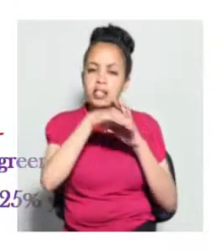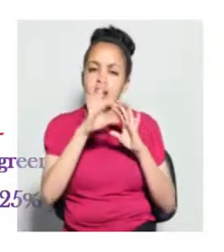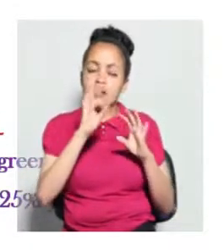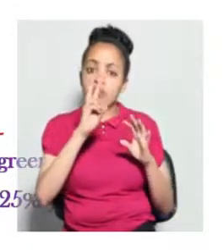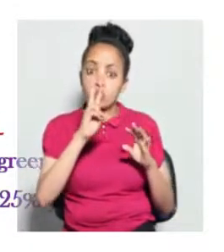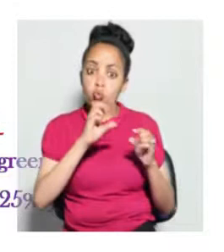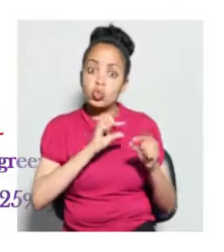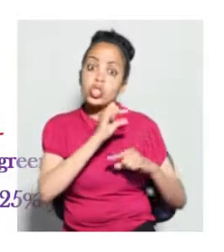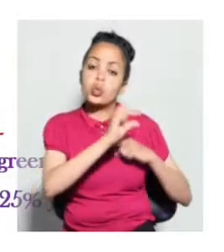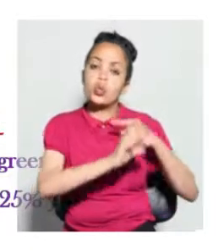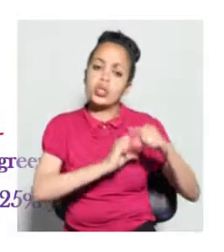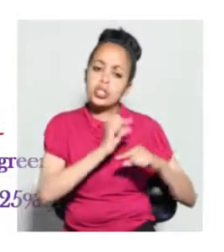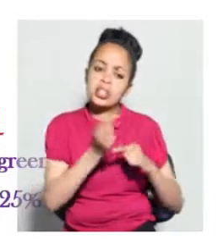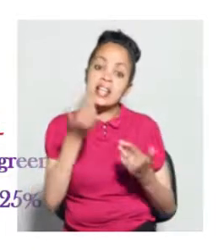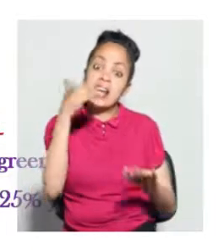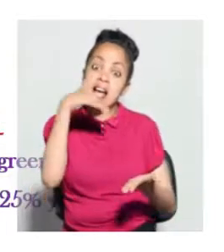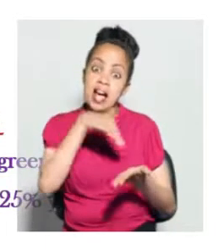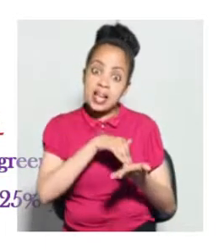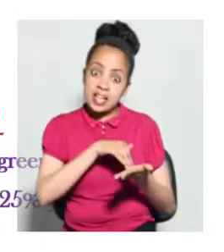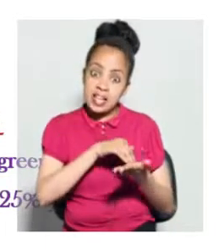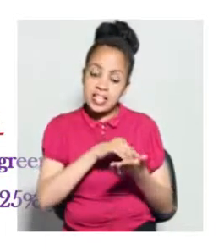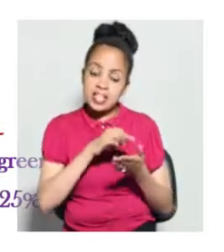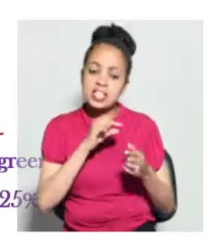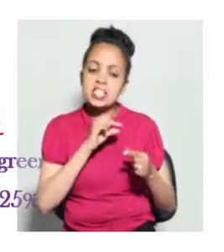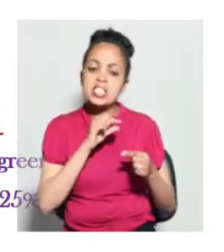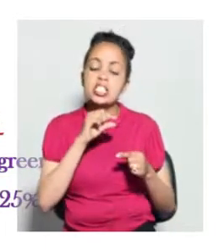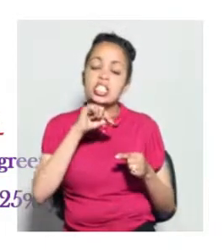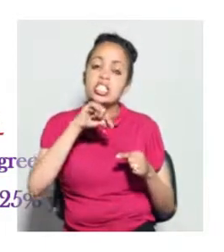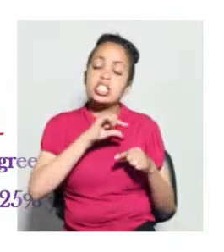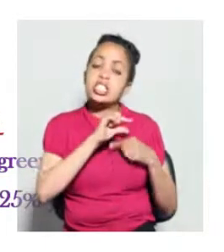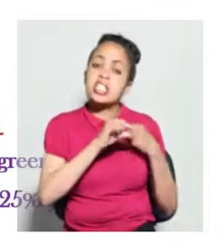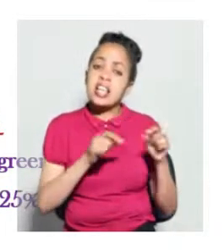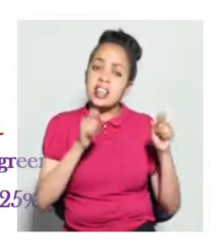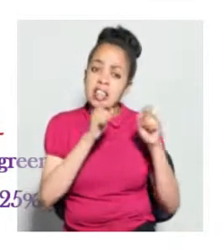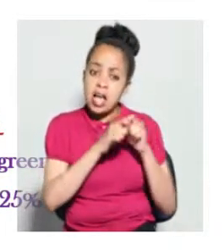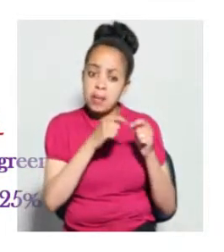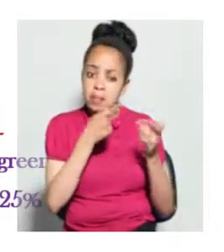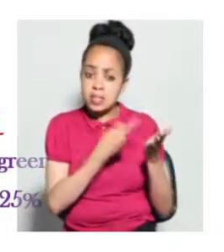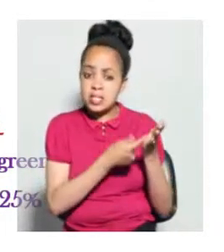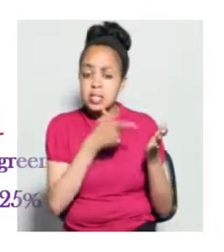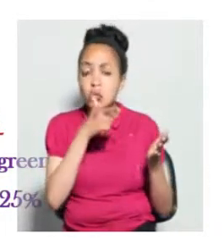generation. And again, genotype ratio for this one is again